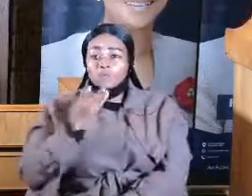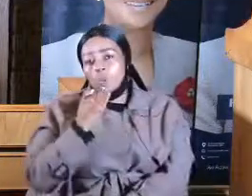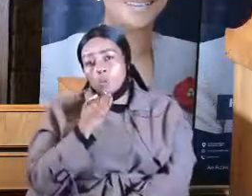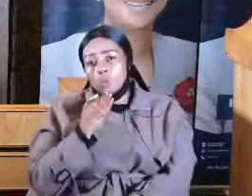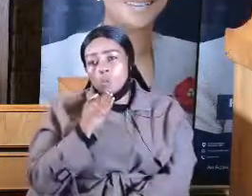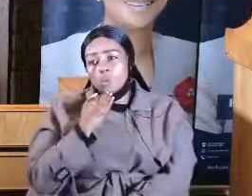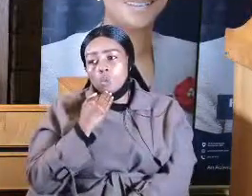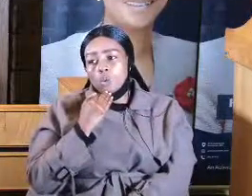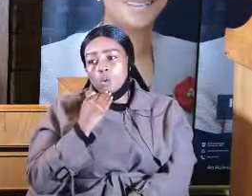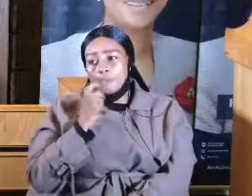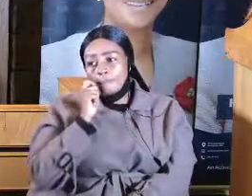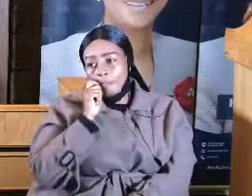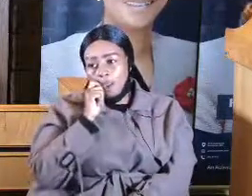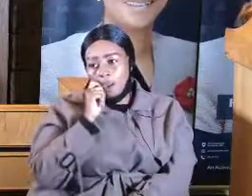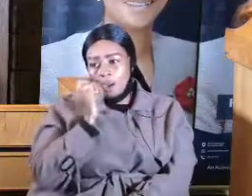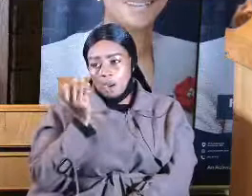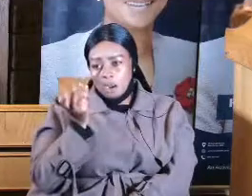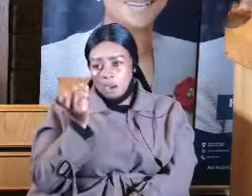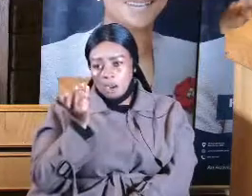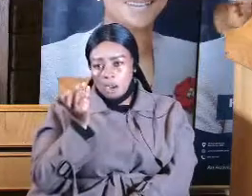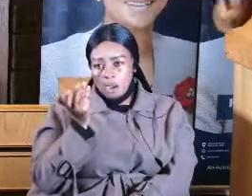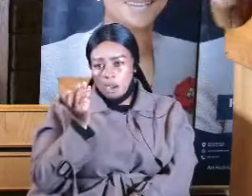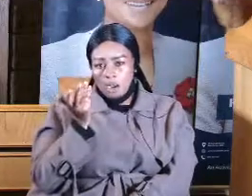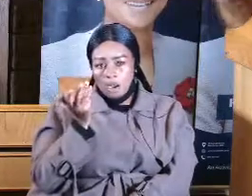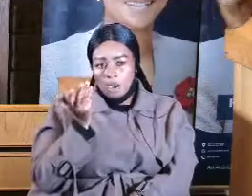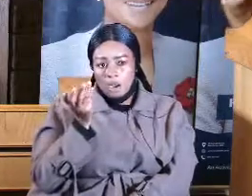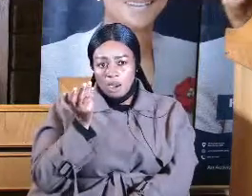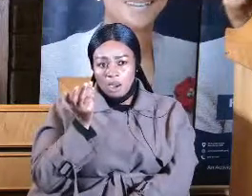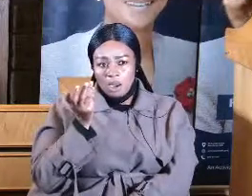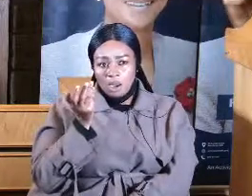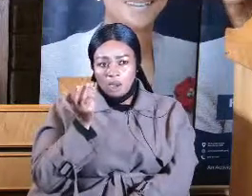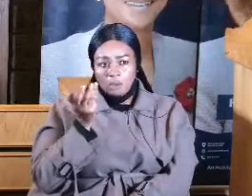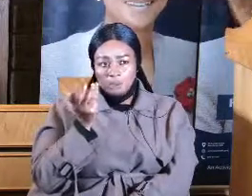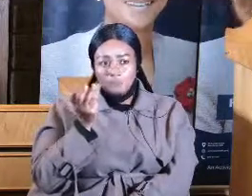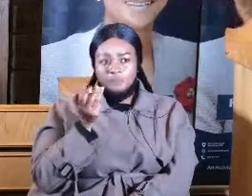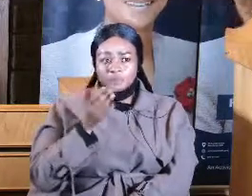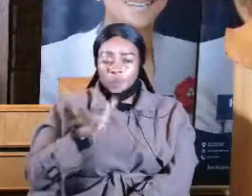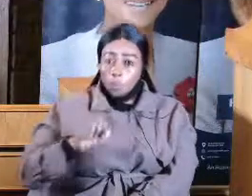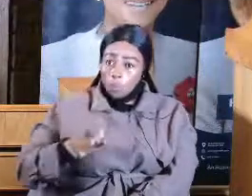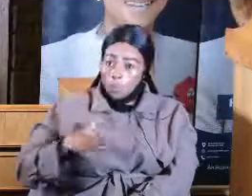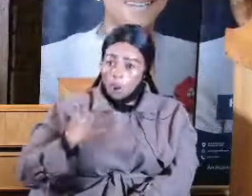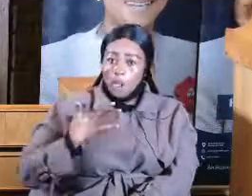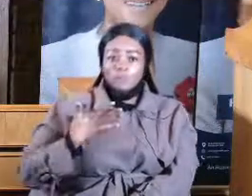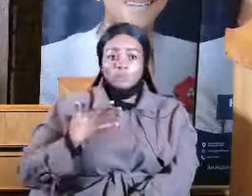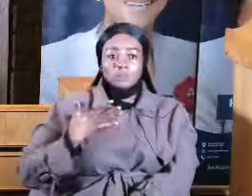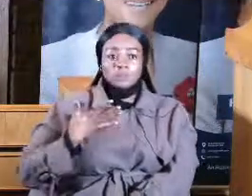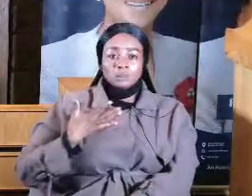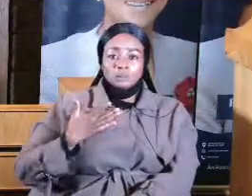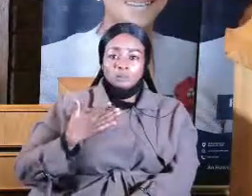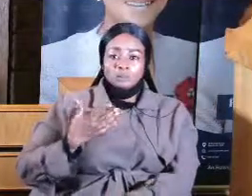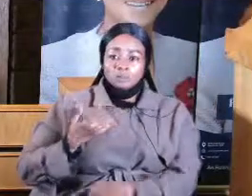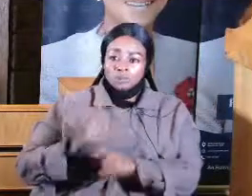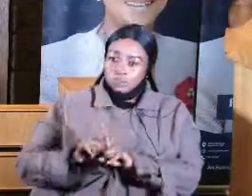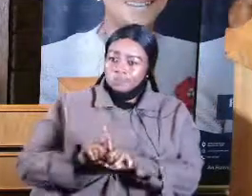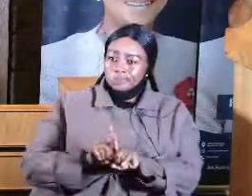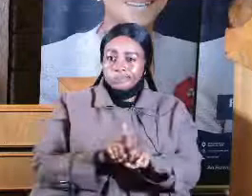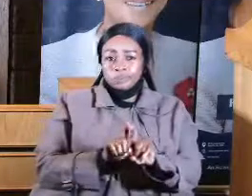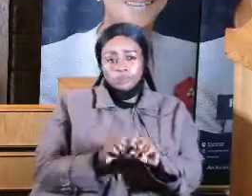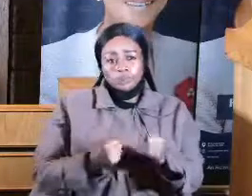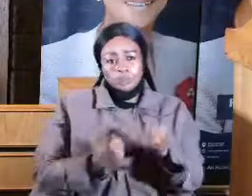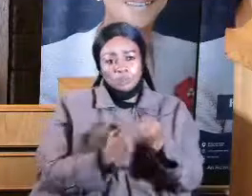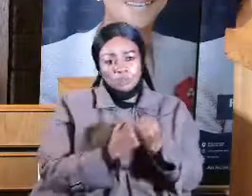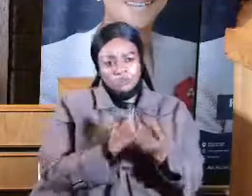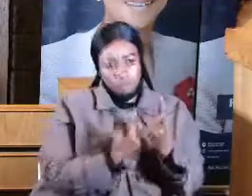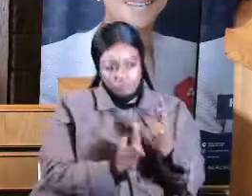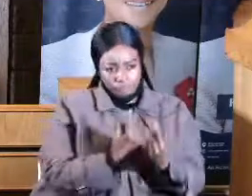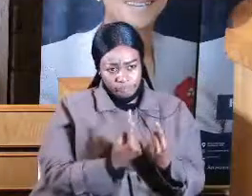the voices of men, whom we are not going to leave behind. We want to take them along to make sure that they fight with